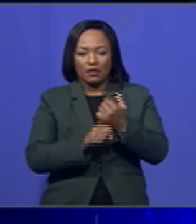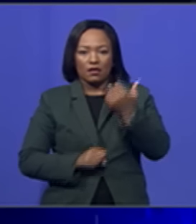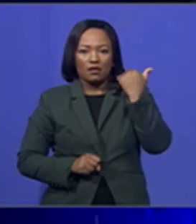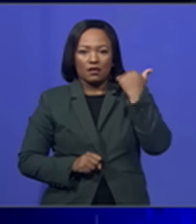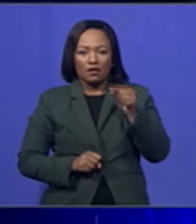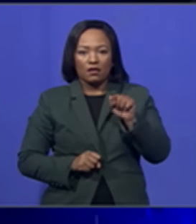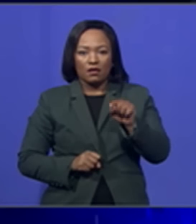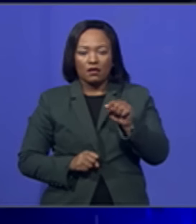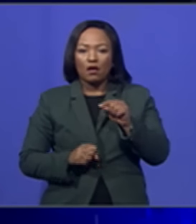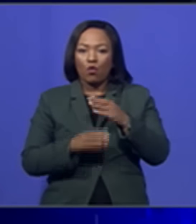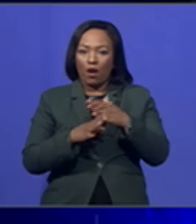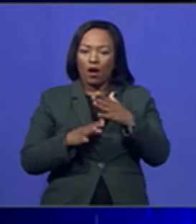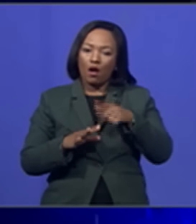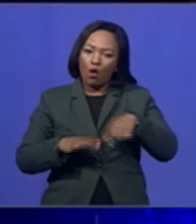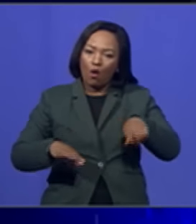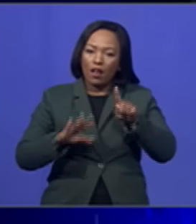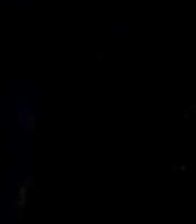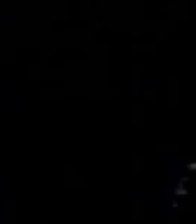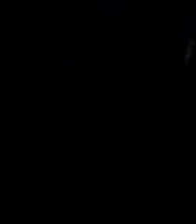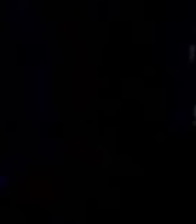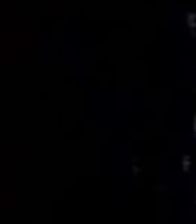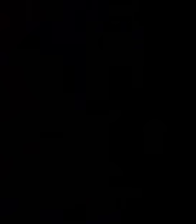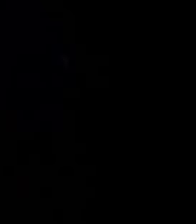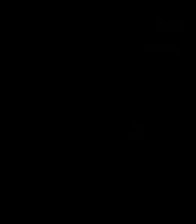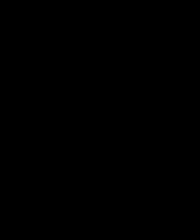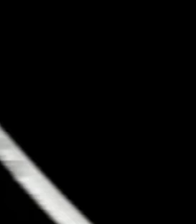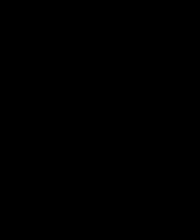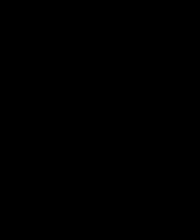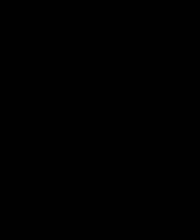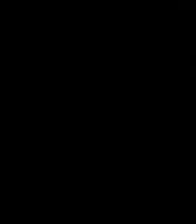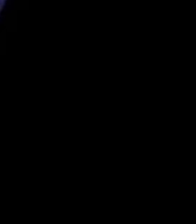le basebetsi ba 6 polasing ena.